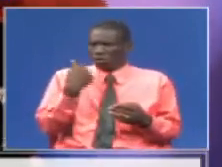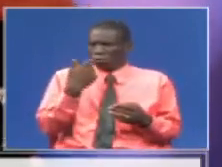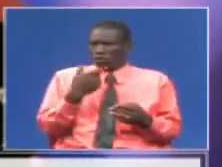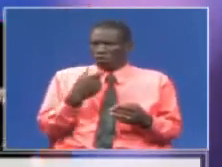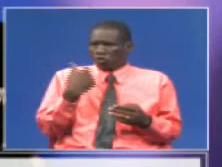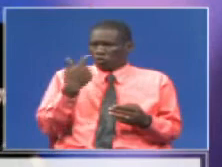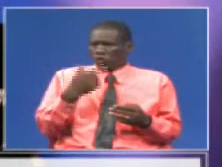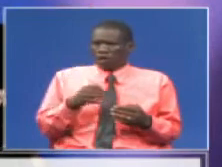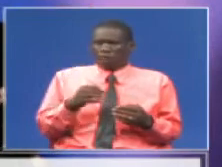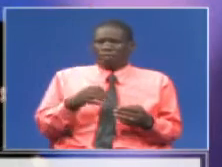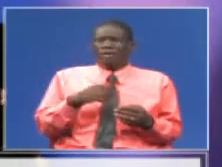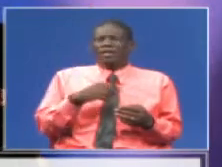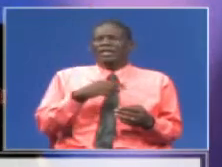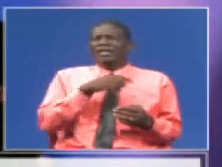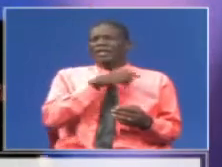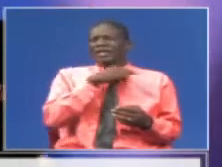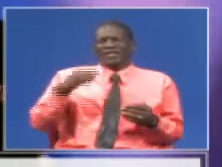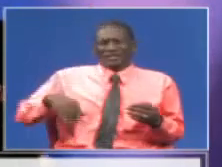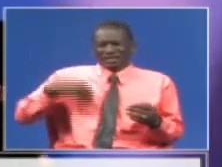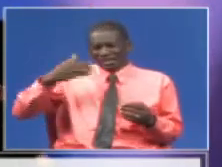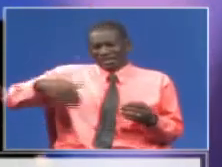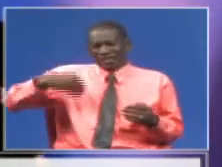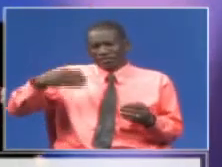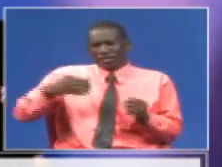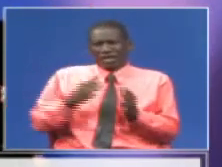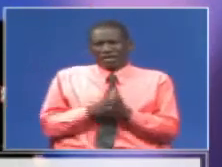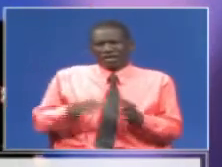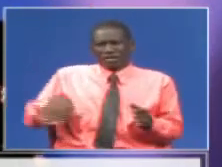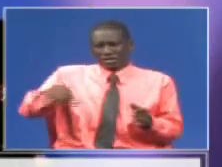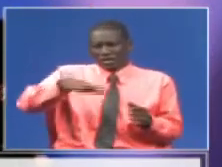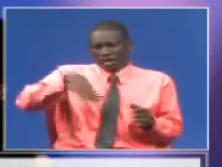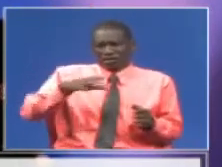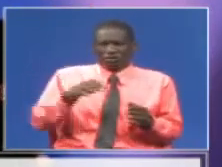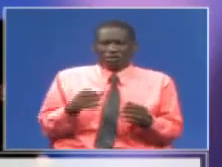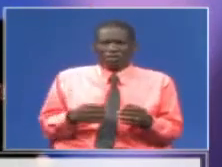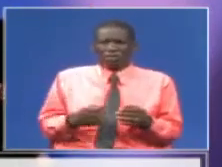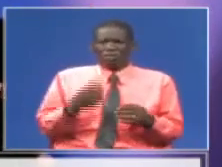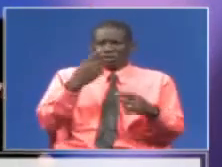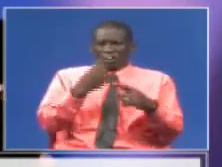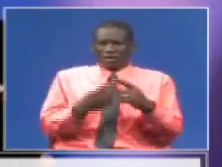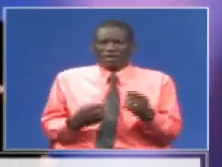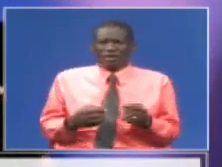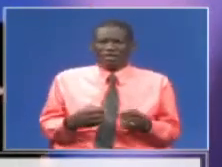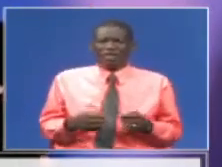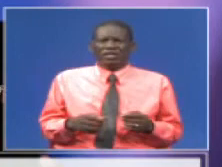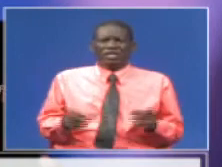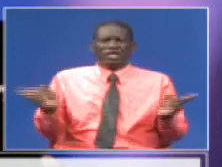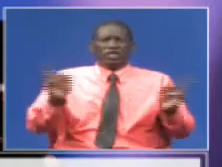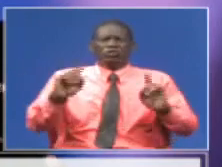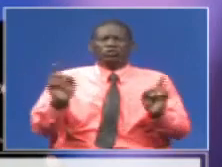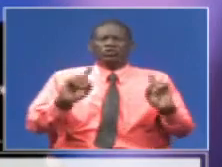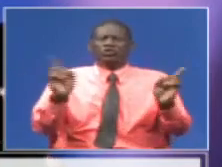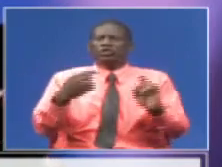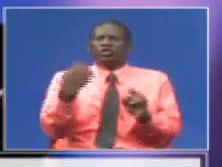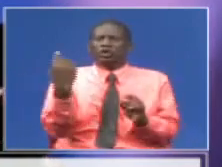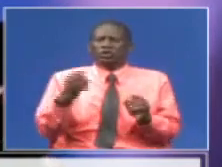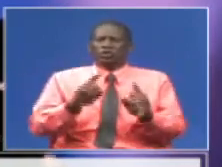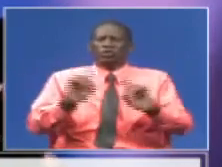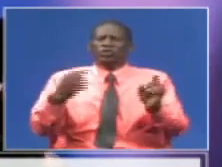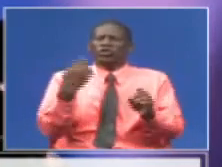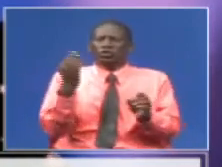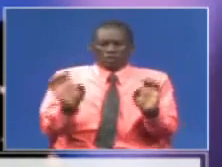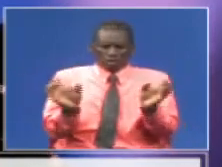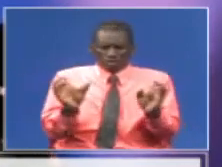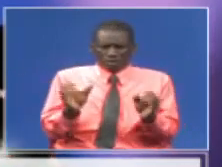on a daily basis for months, and it was about to be lasting a year. It was not the only